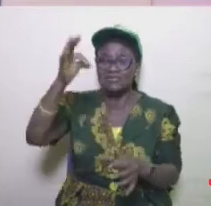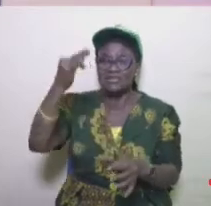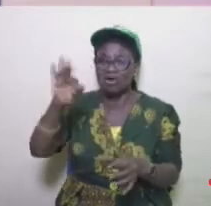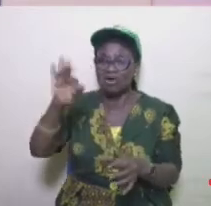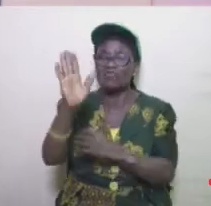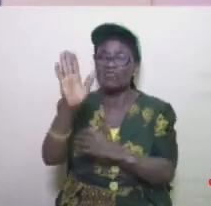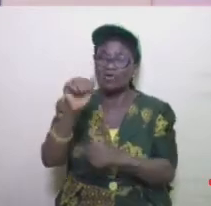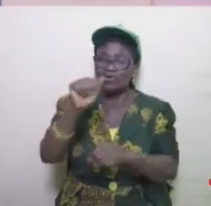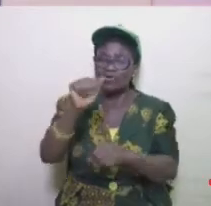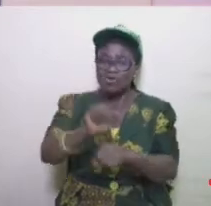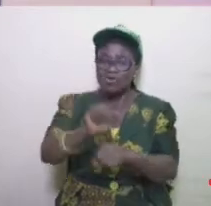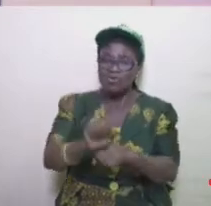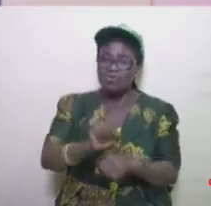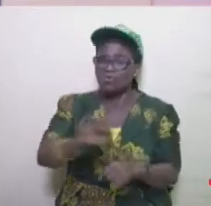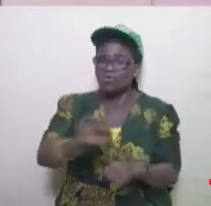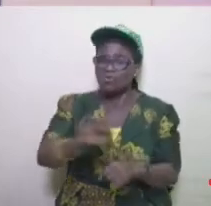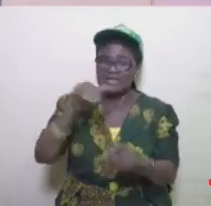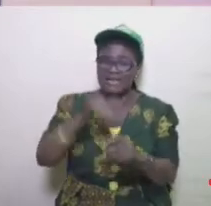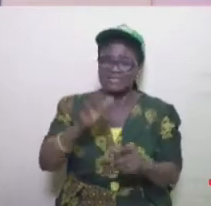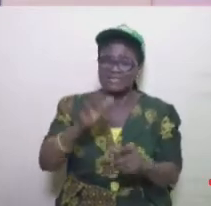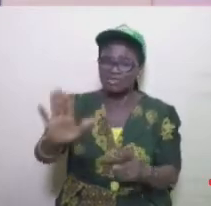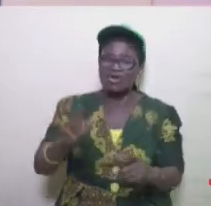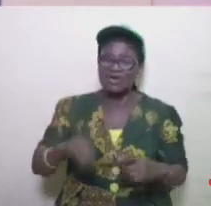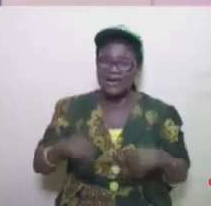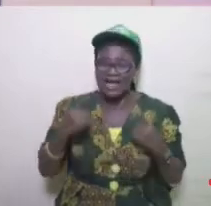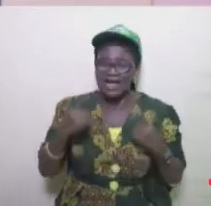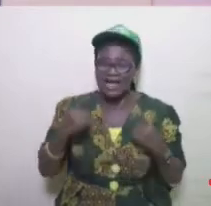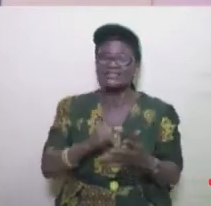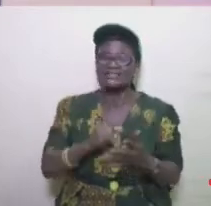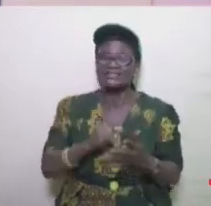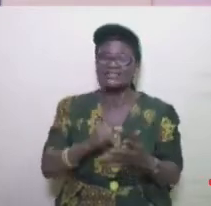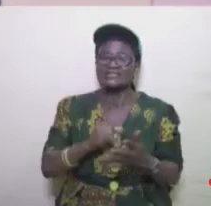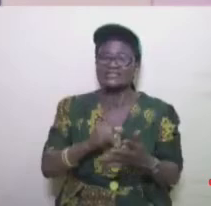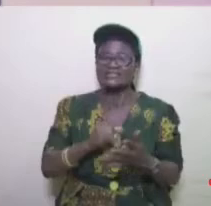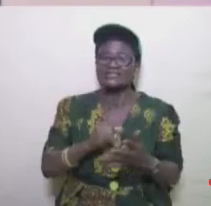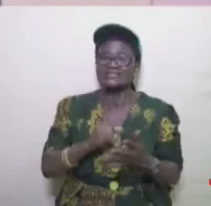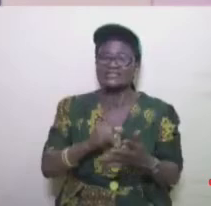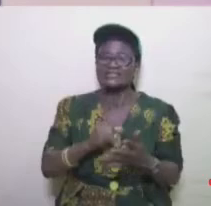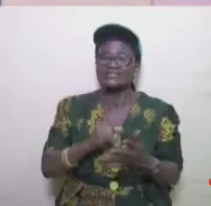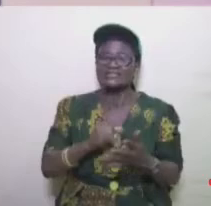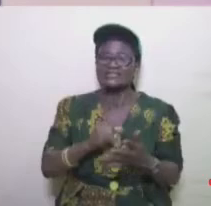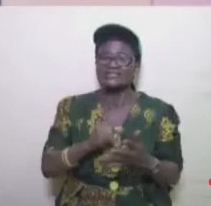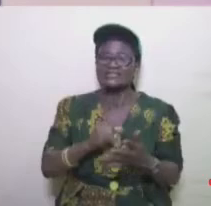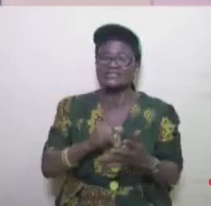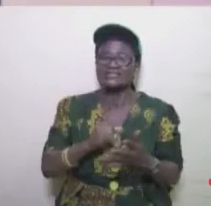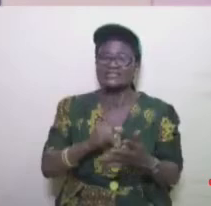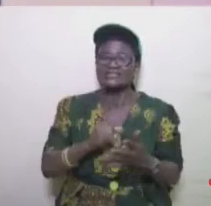It is very, very important. Why was he able